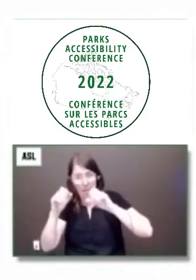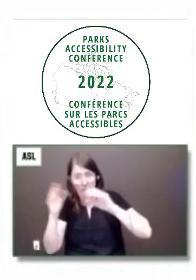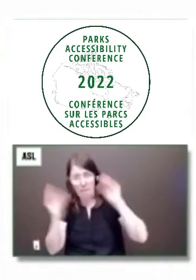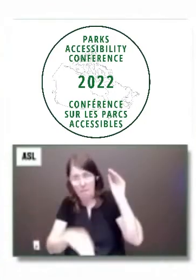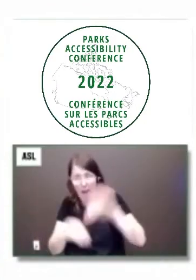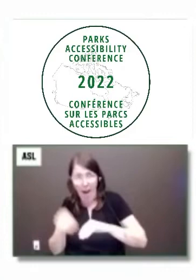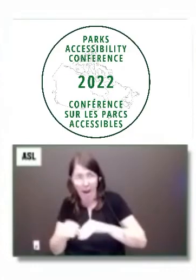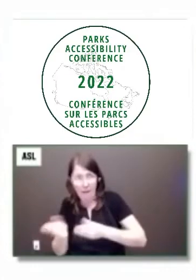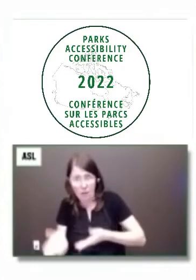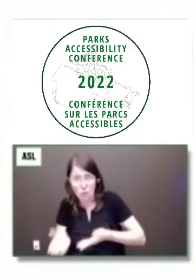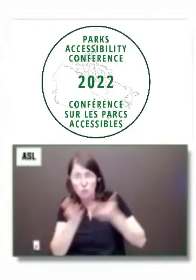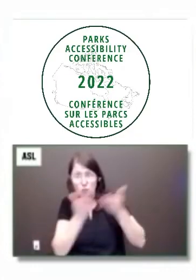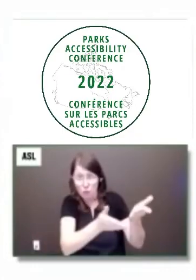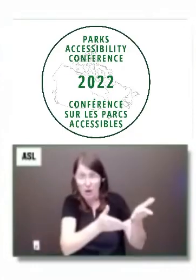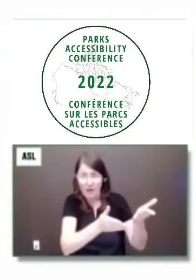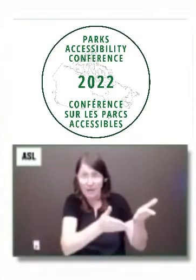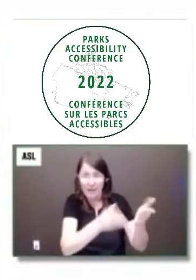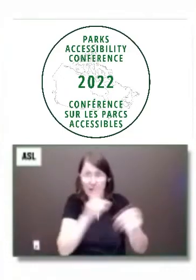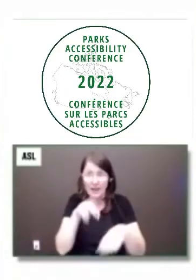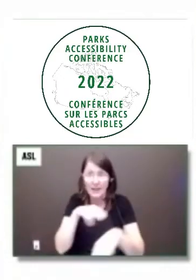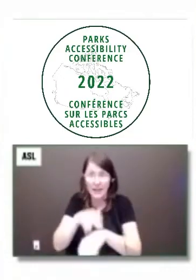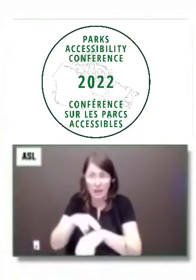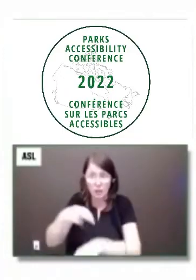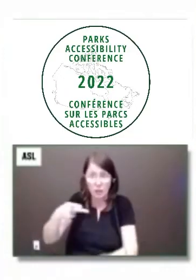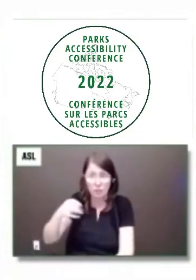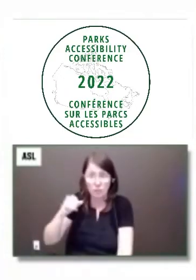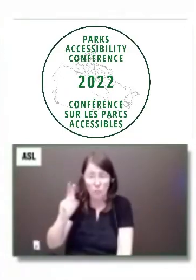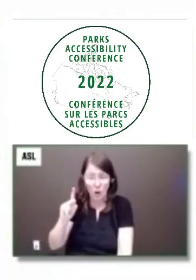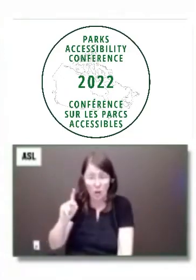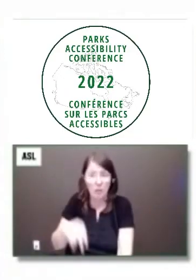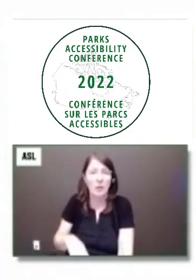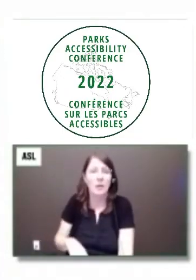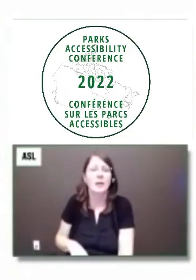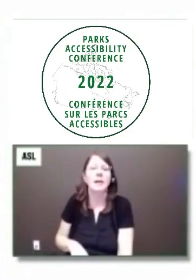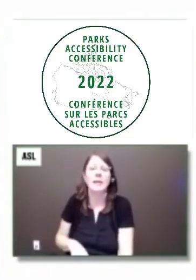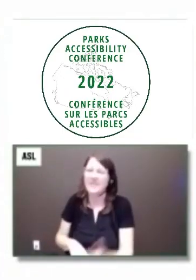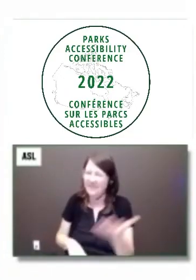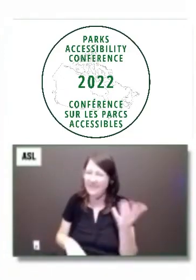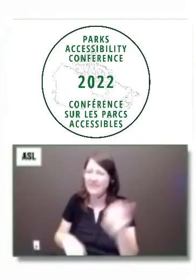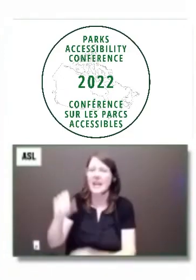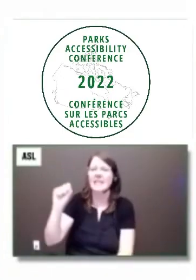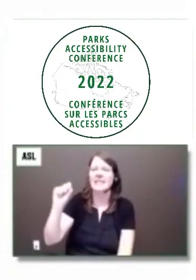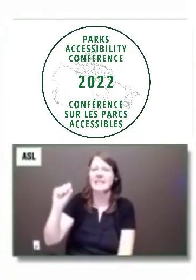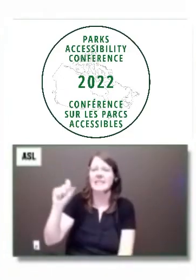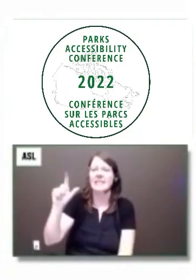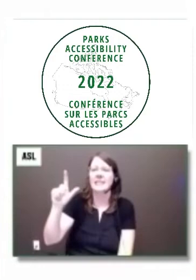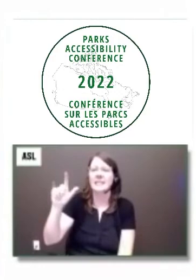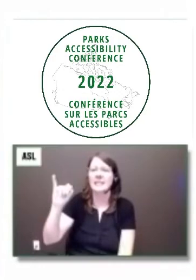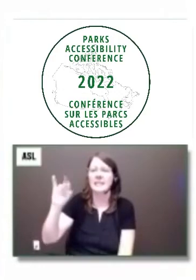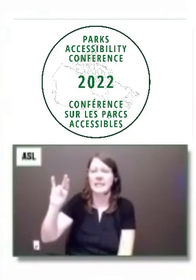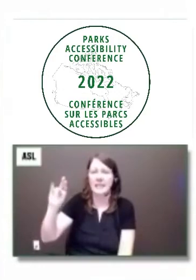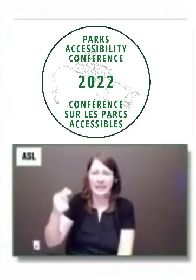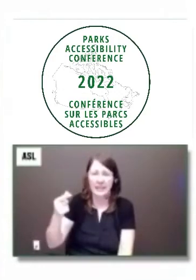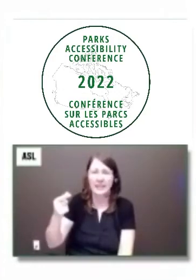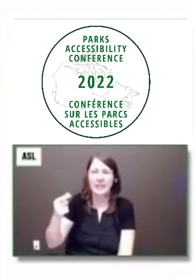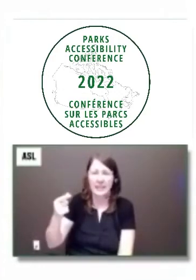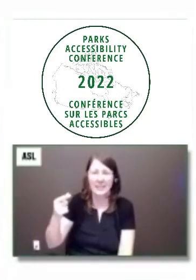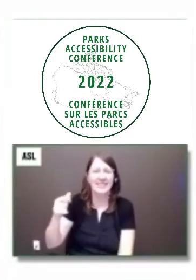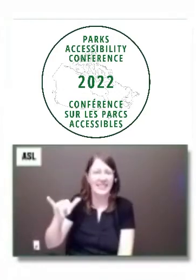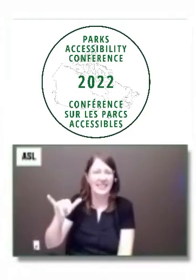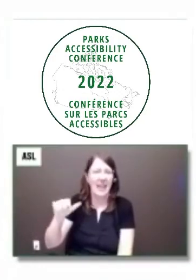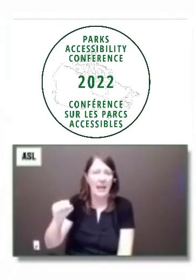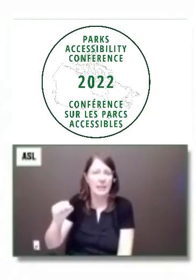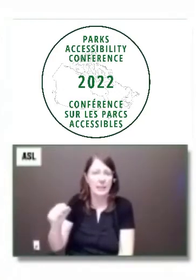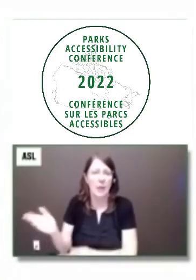So yeah, you definitely bring your own slings to a changing place. Slings are something that you personally take because of size and